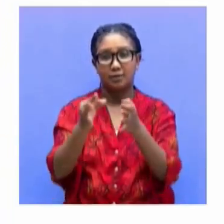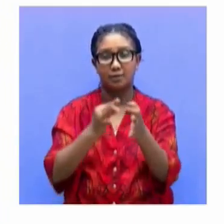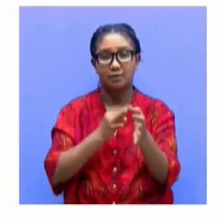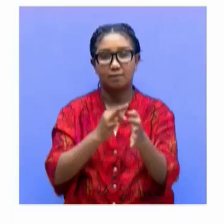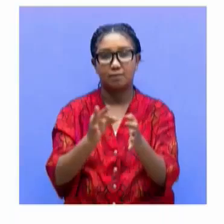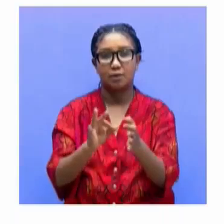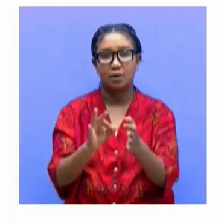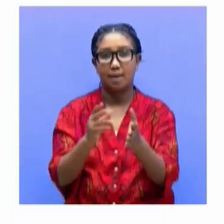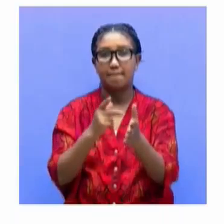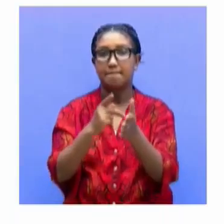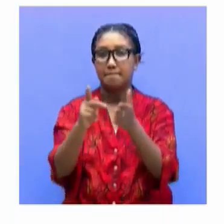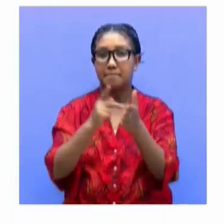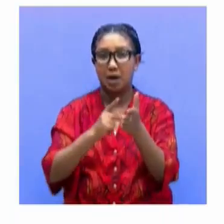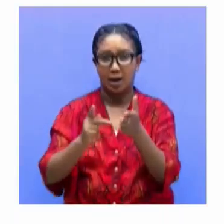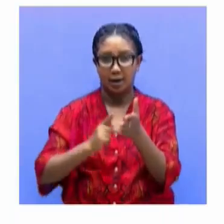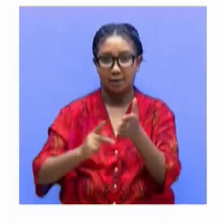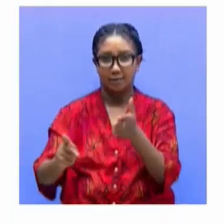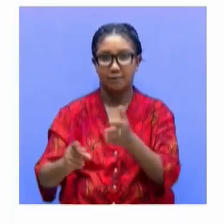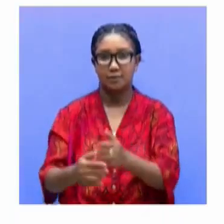paragraph